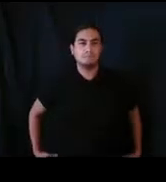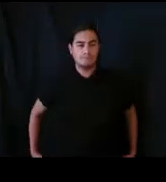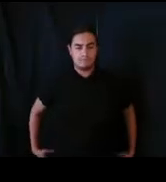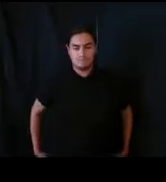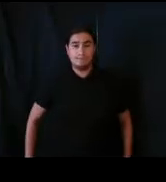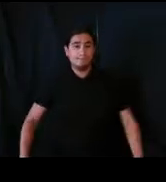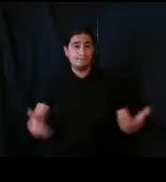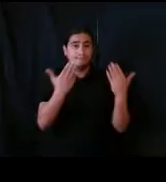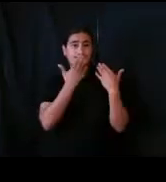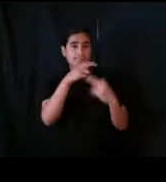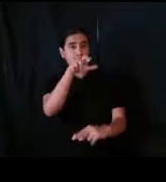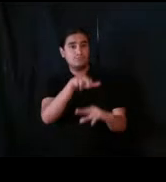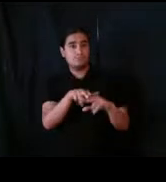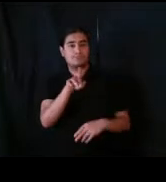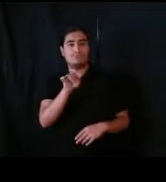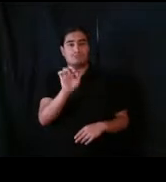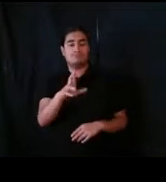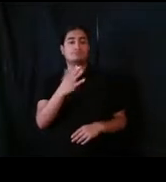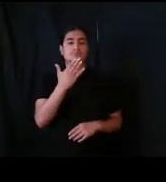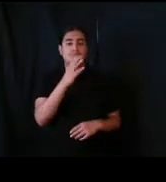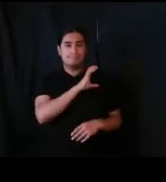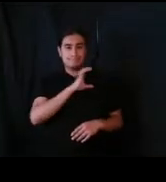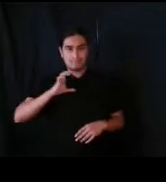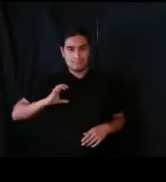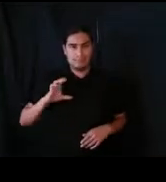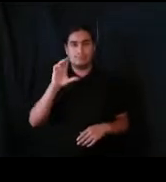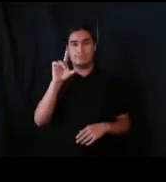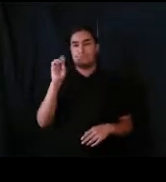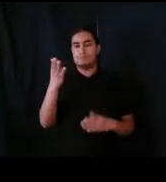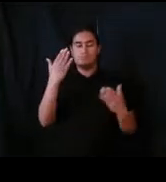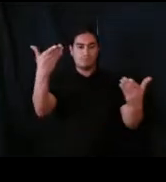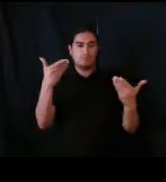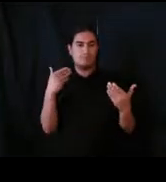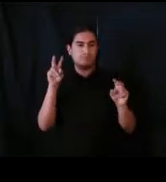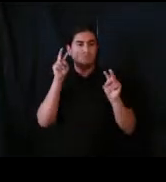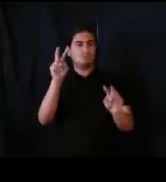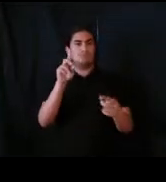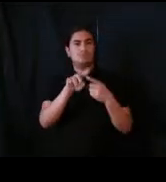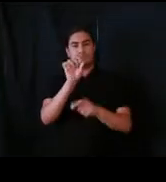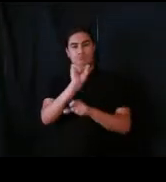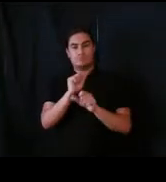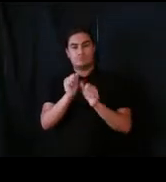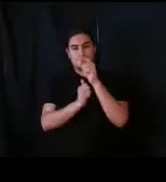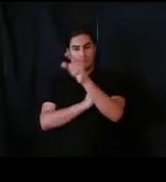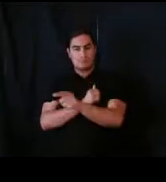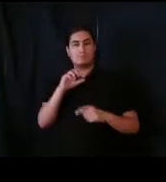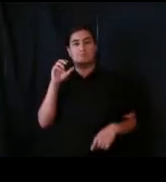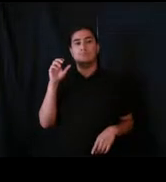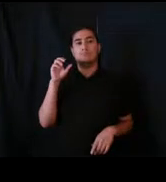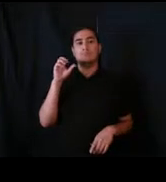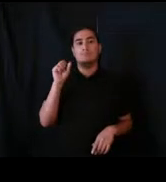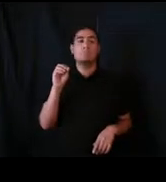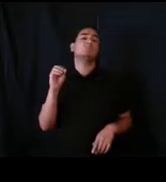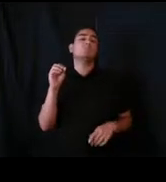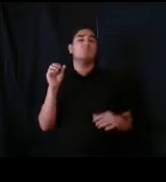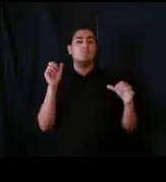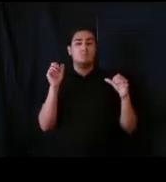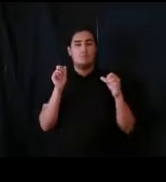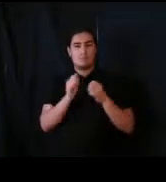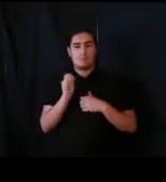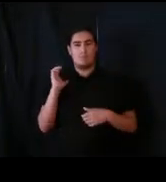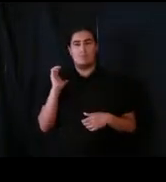thank you chair eager commissioners commissioner lugo welcome to the commission we look forward to working with you i'm sarcas contech with the santa barbara county